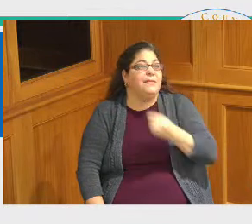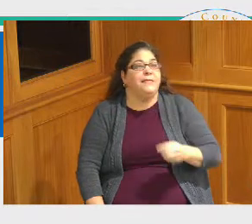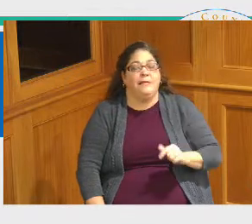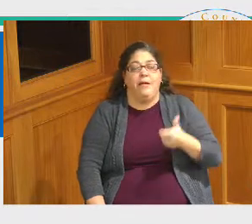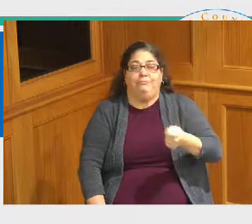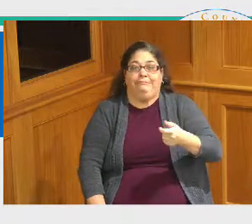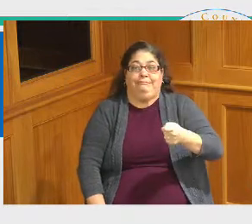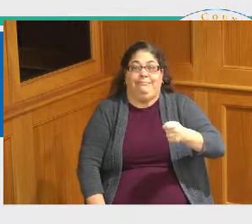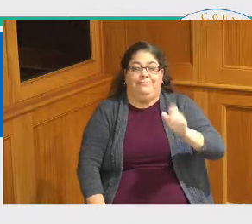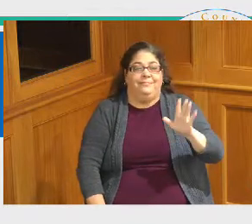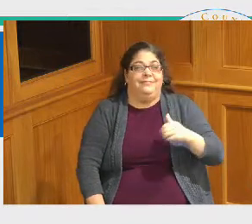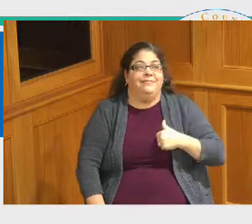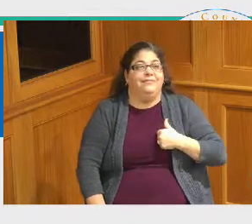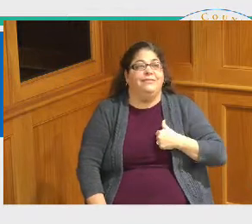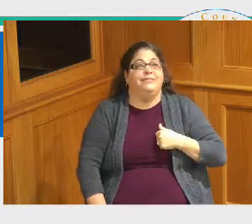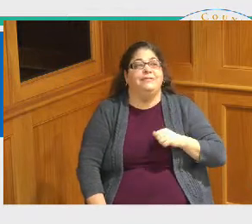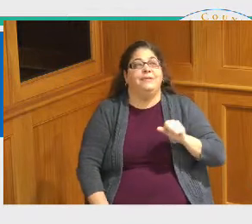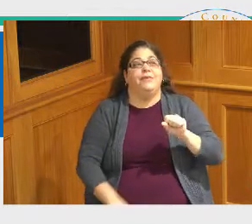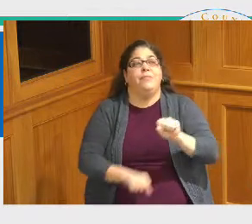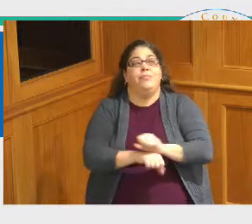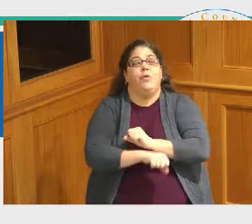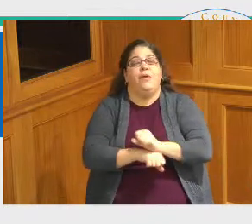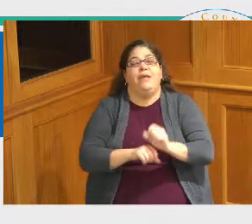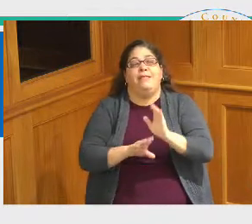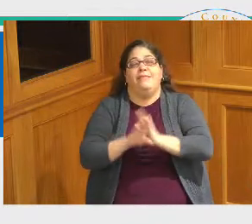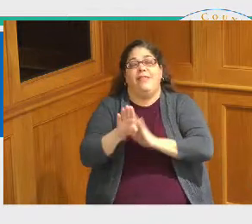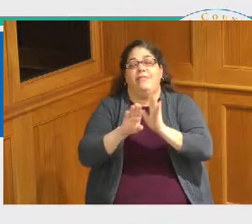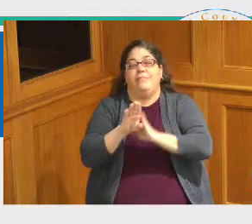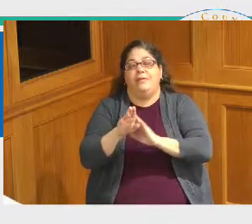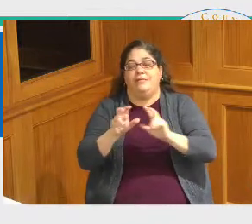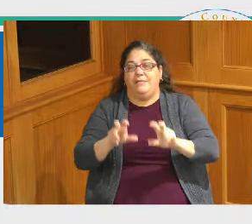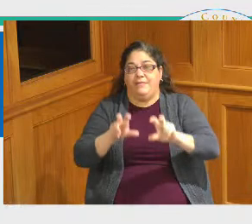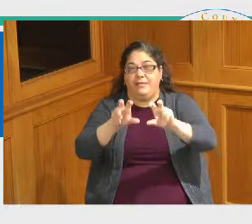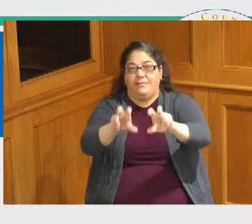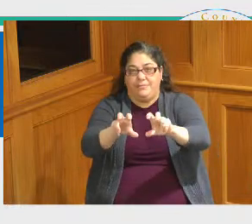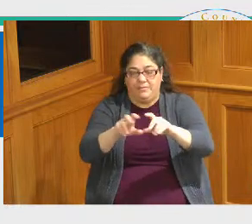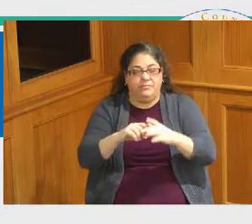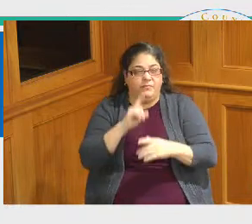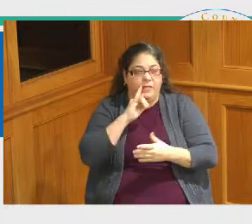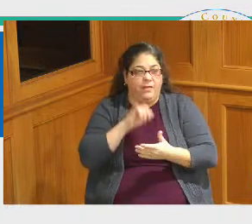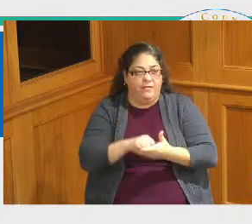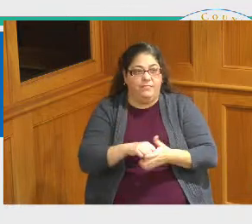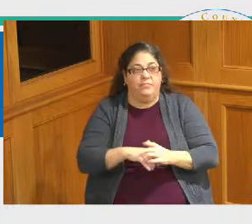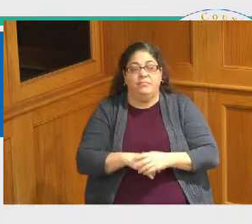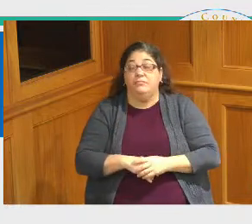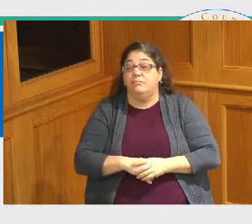sorry about that, is our employee development investment. And we've made significant